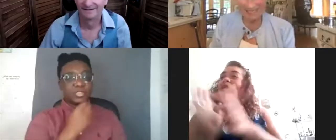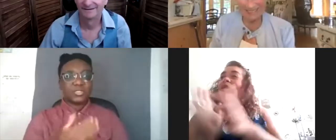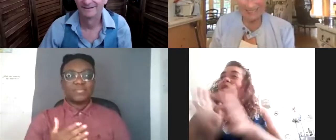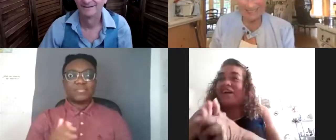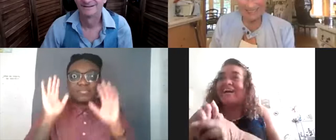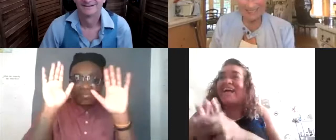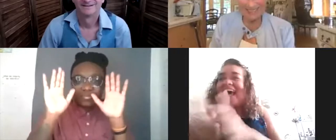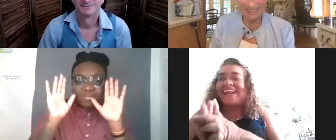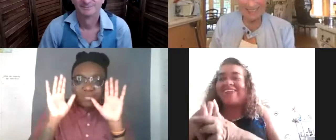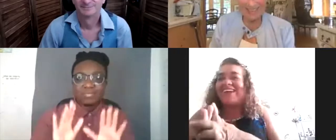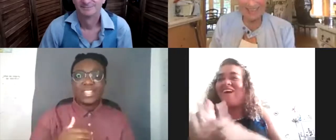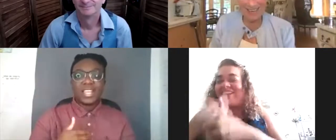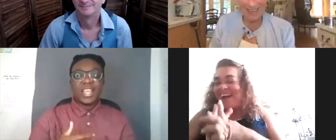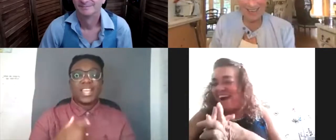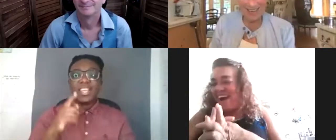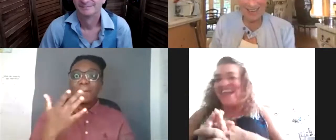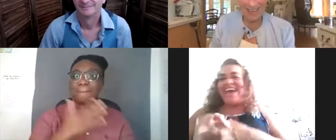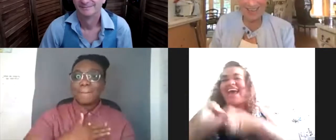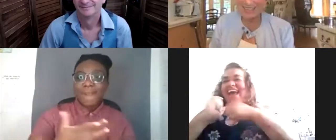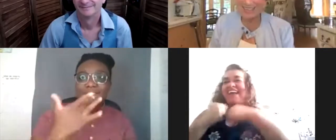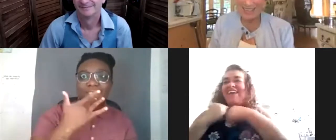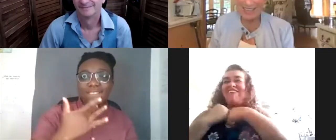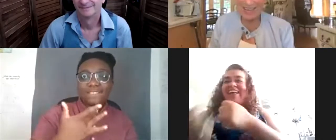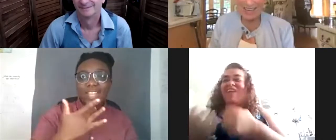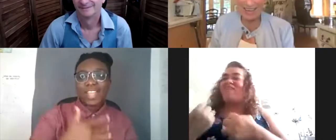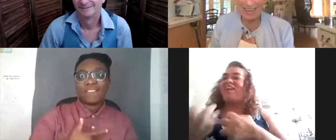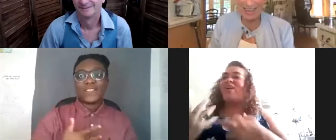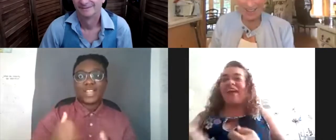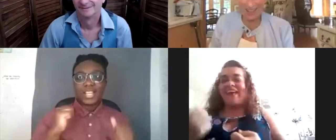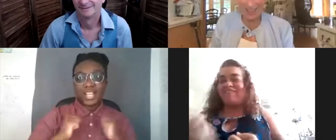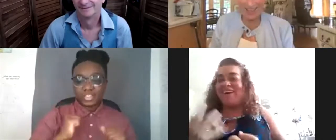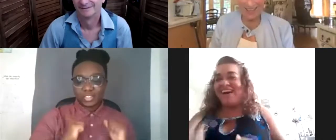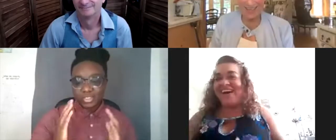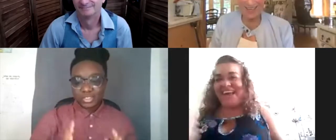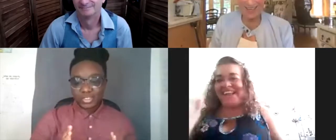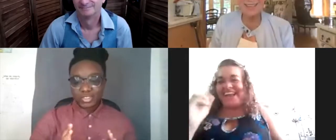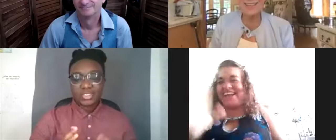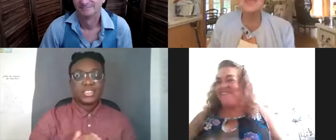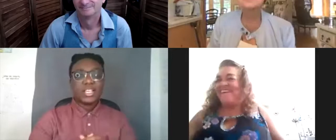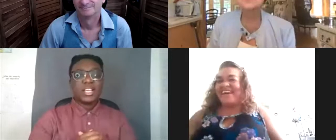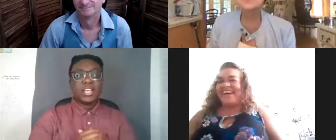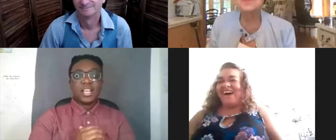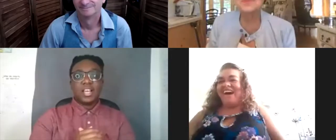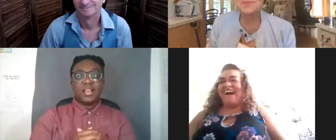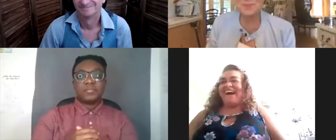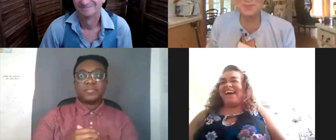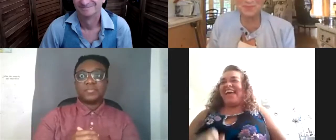you're my favorite actress all time. And you bring so much joy in my life. Can you?